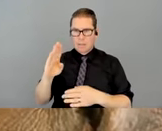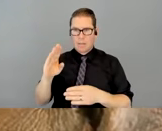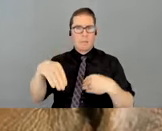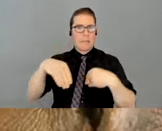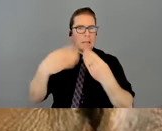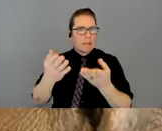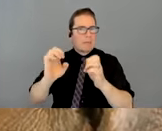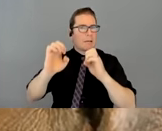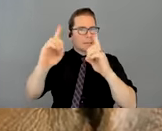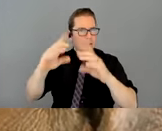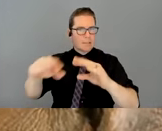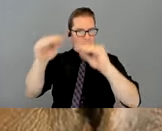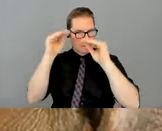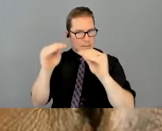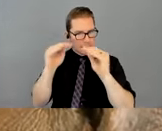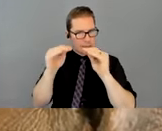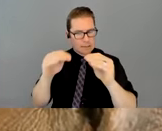who